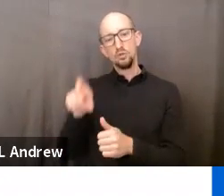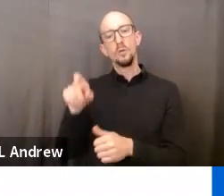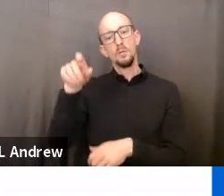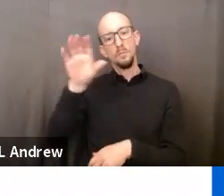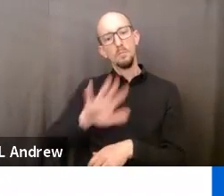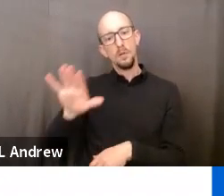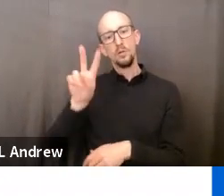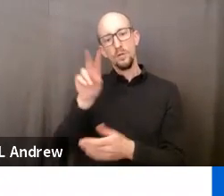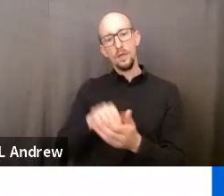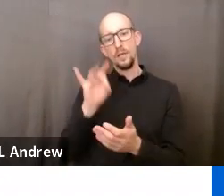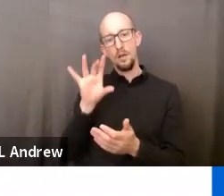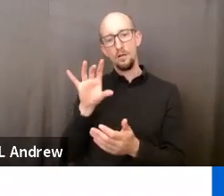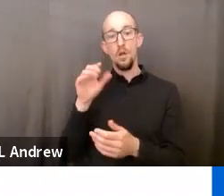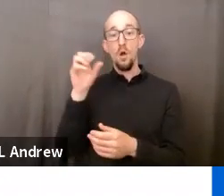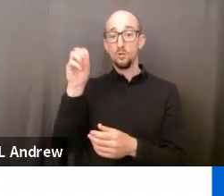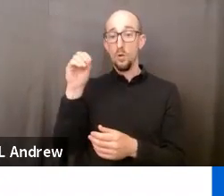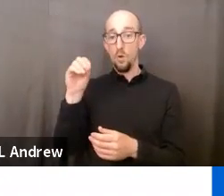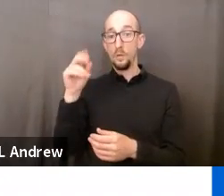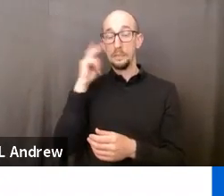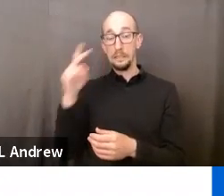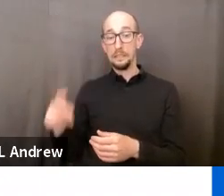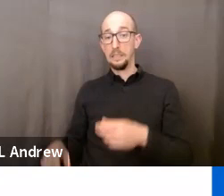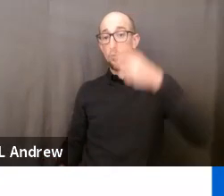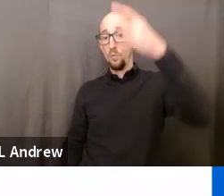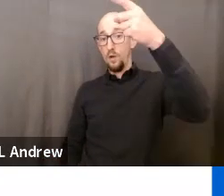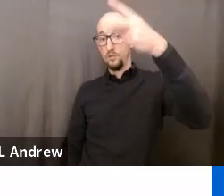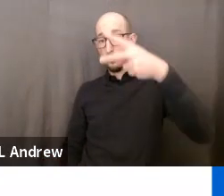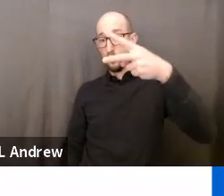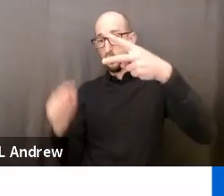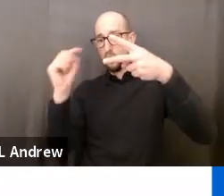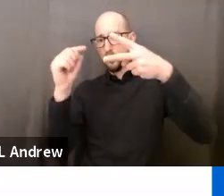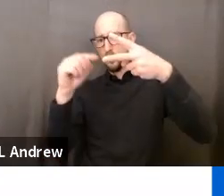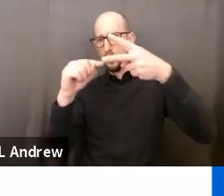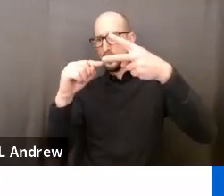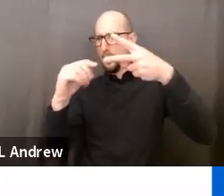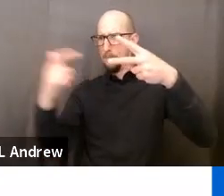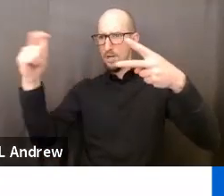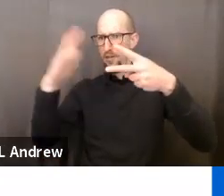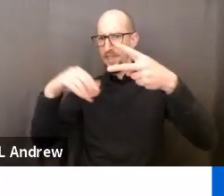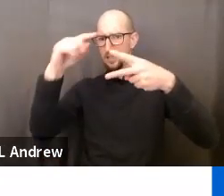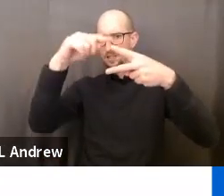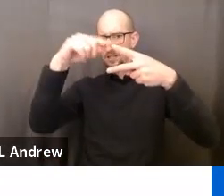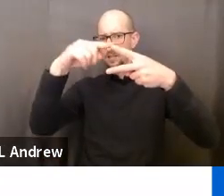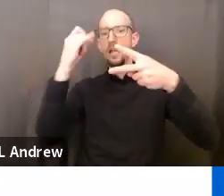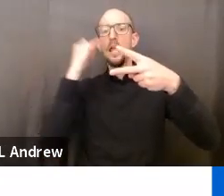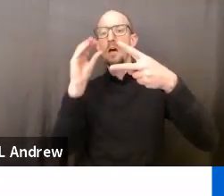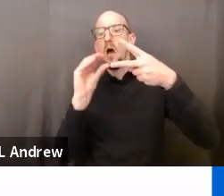were moved up into tier 1 from tier 2, right?